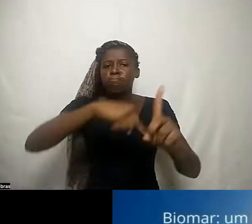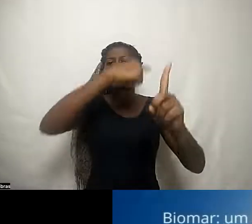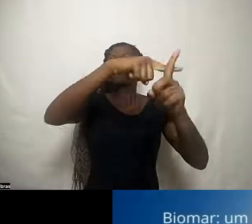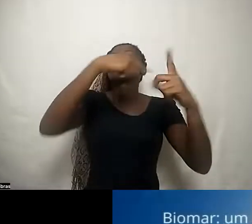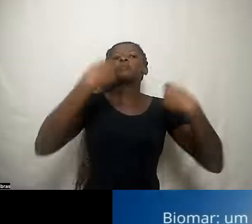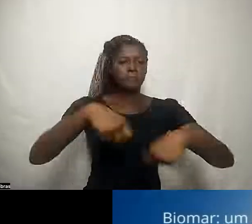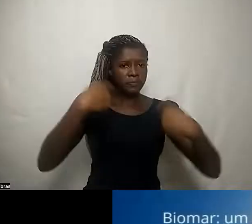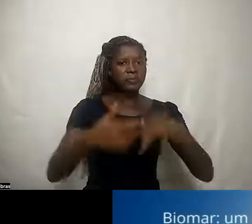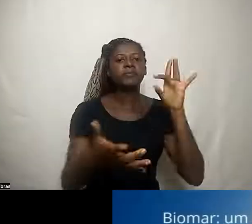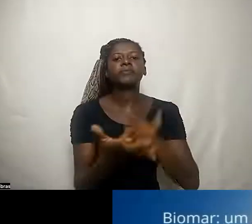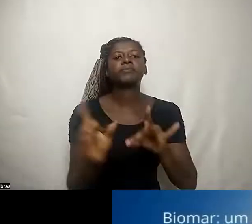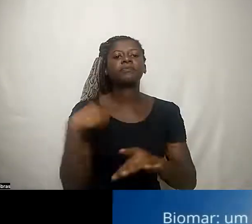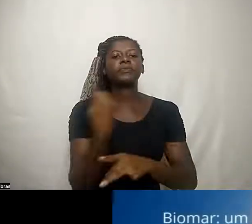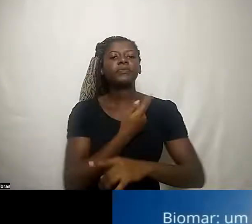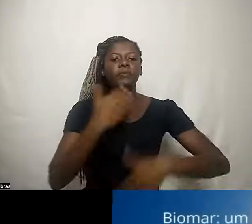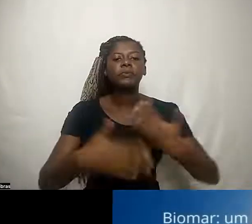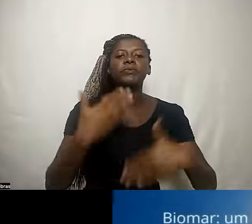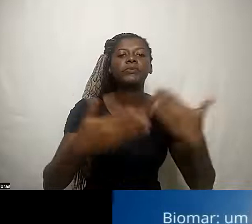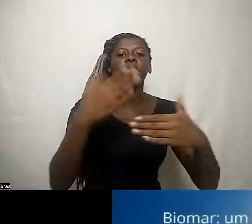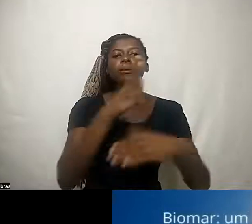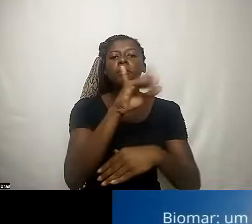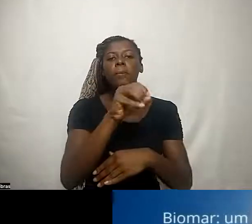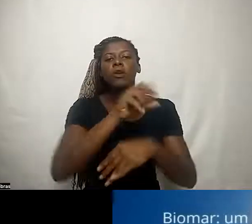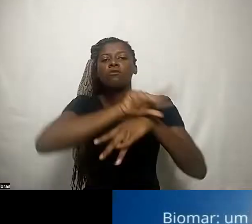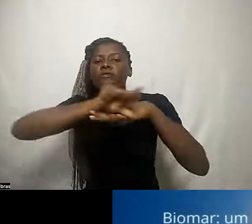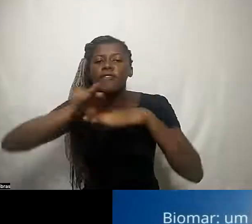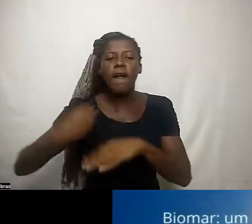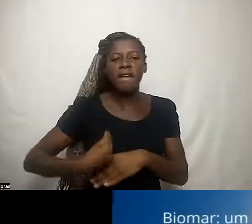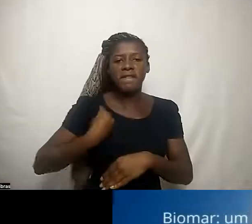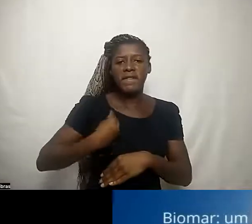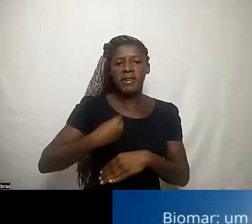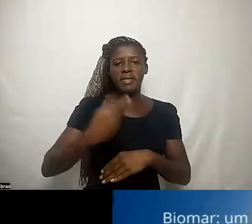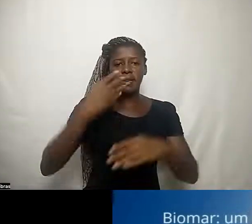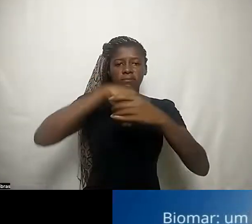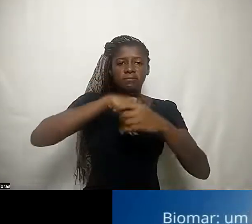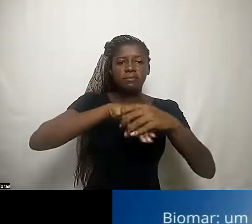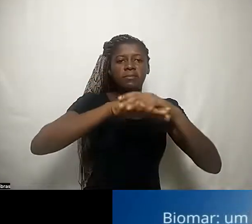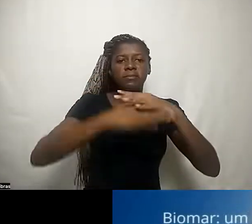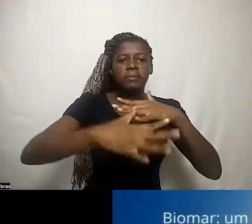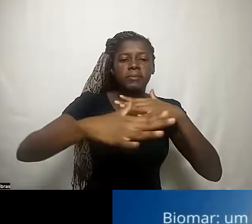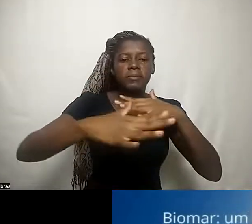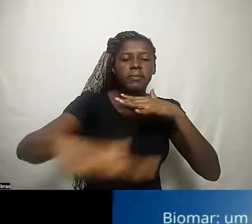are measurable, that need to be implemented to conserve the biodiversity in the ocean.